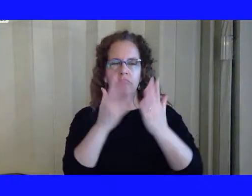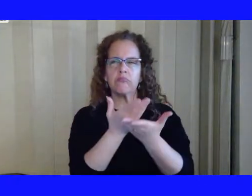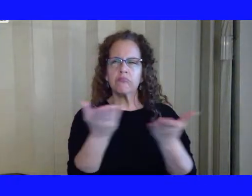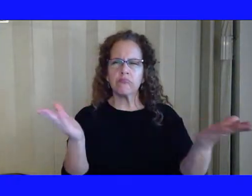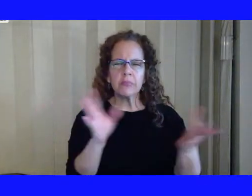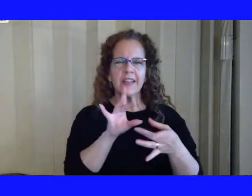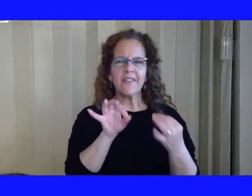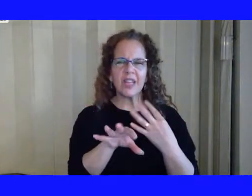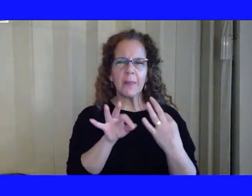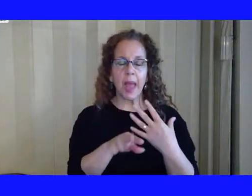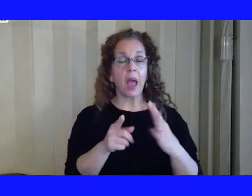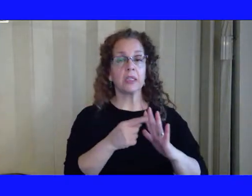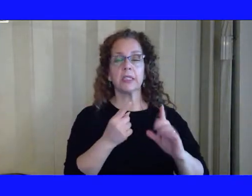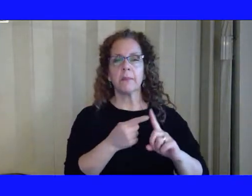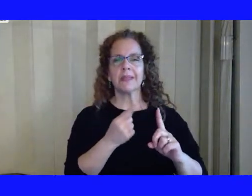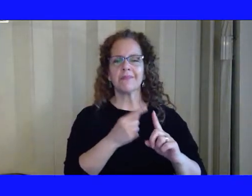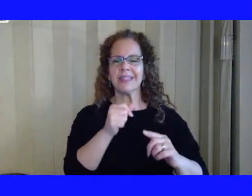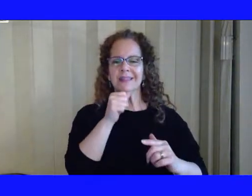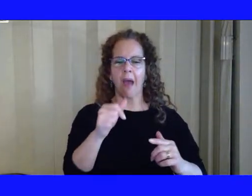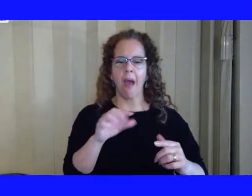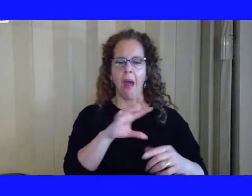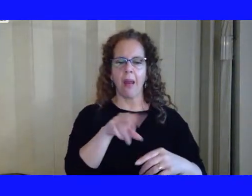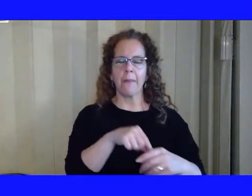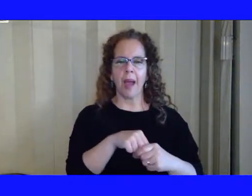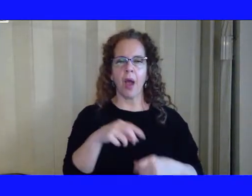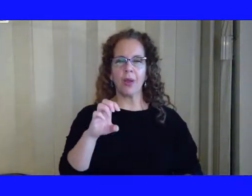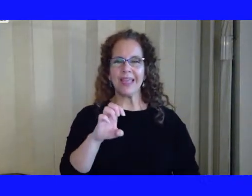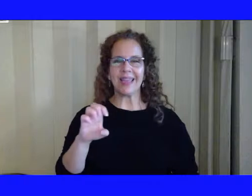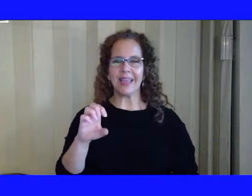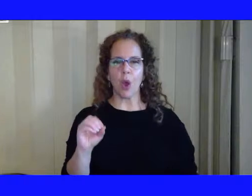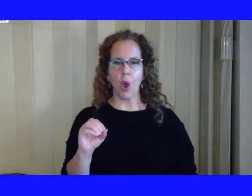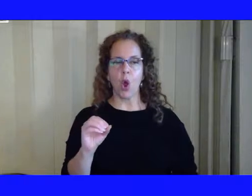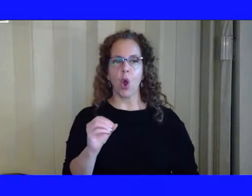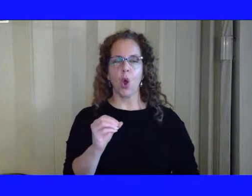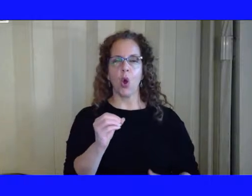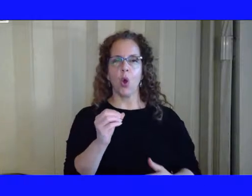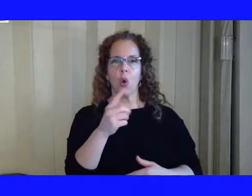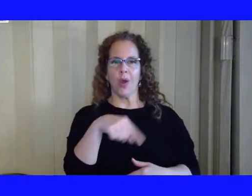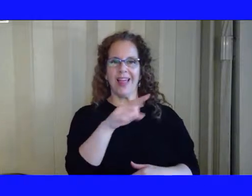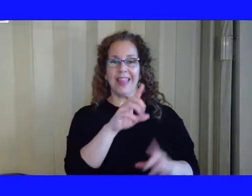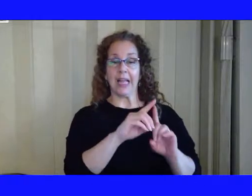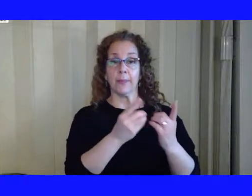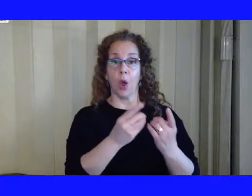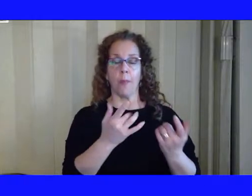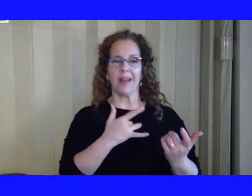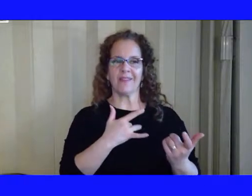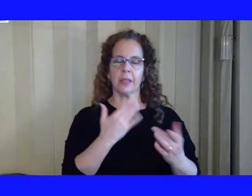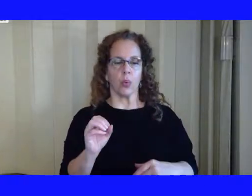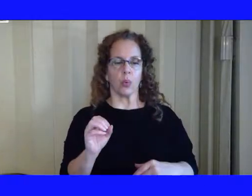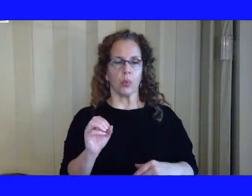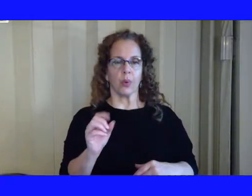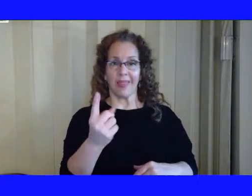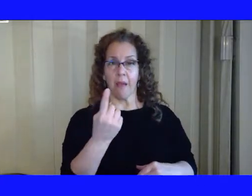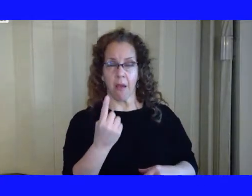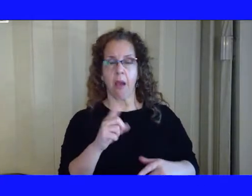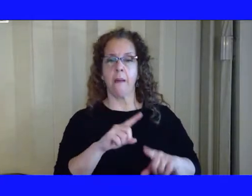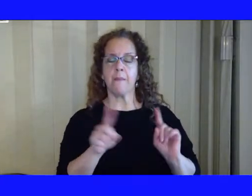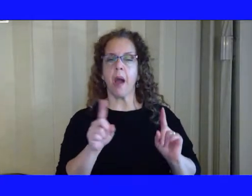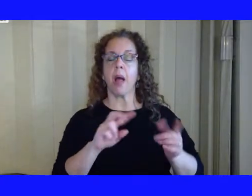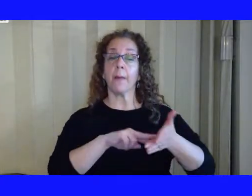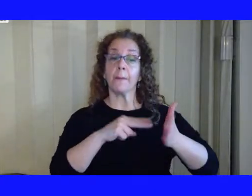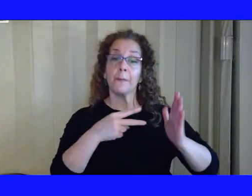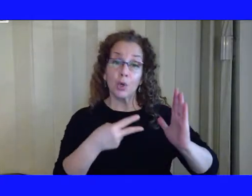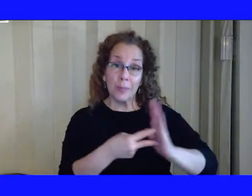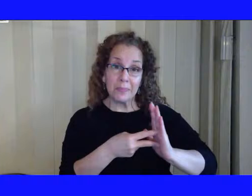this facility has an interest in that also. We will say to them, maybe the CEO should have a town hall in this department. Just have one last